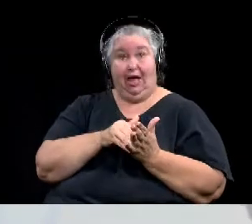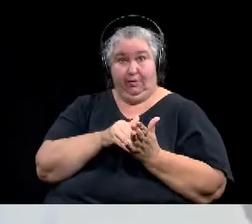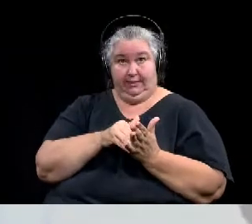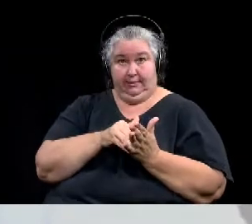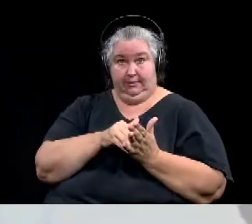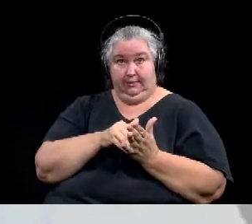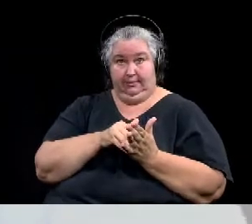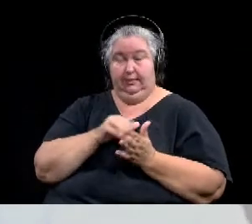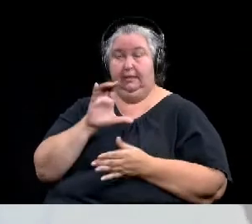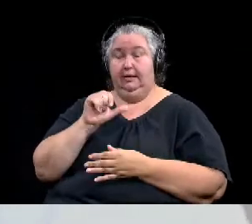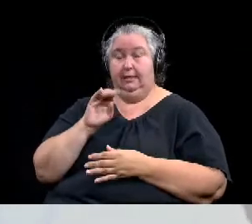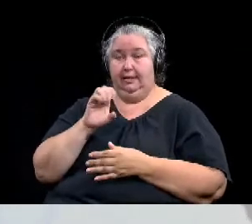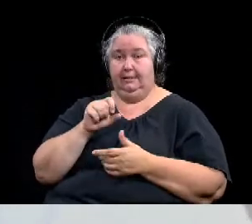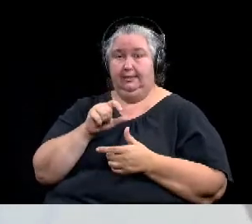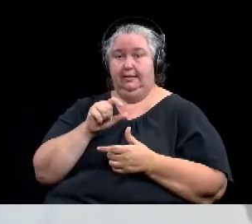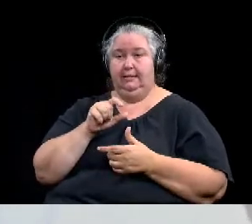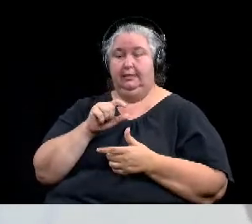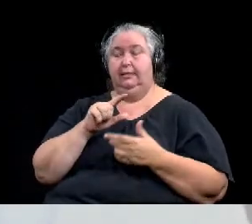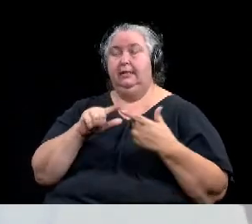and